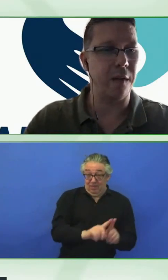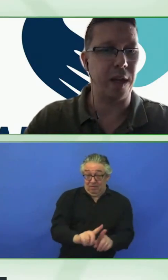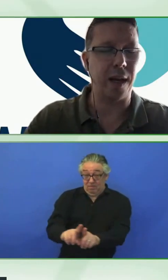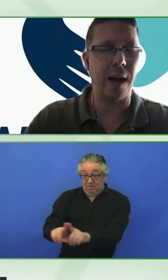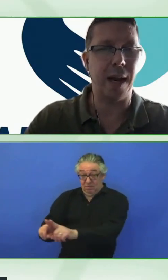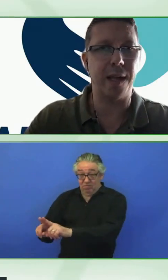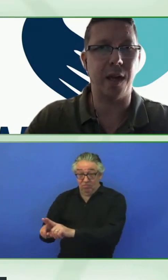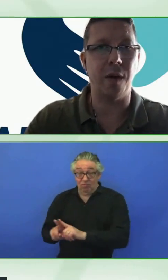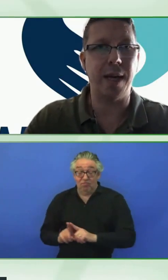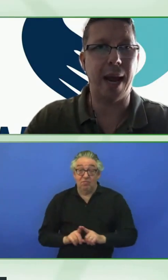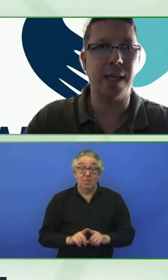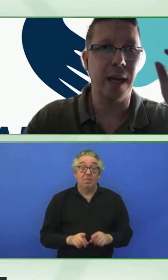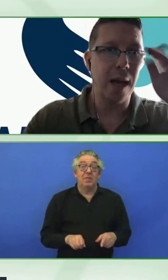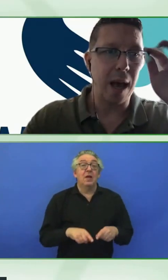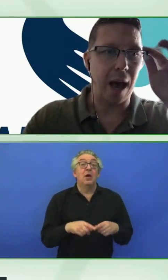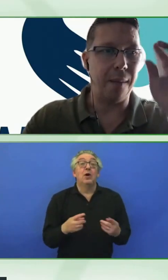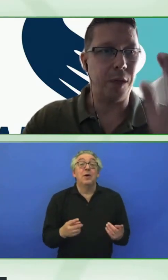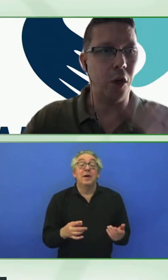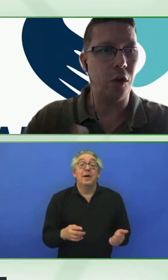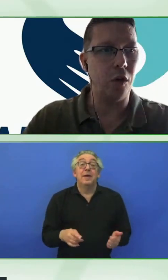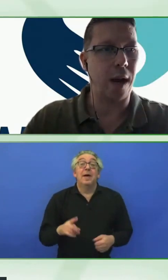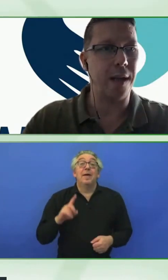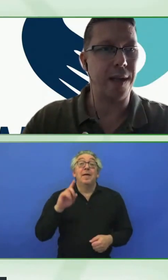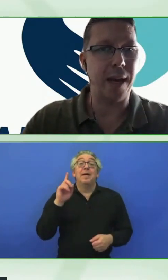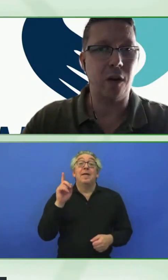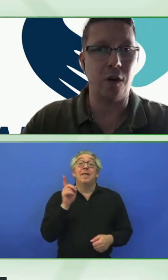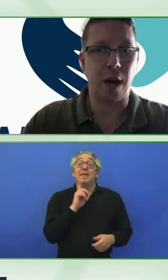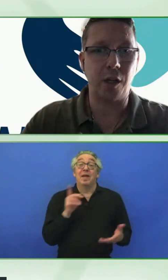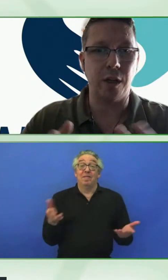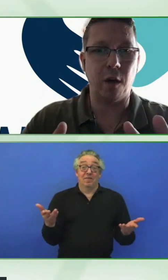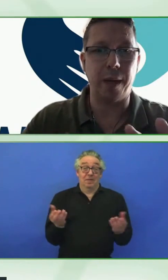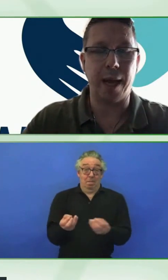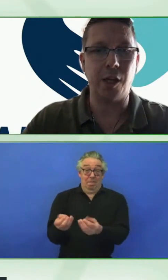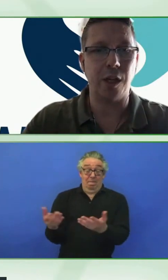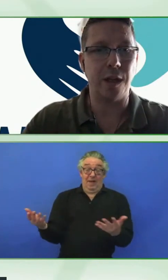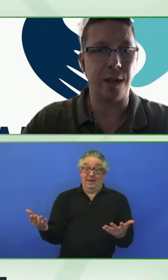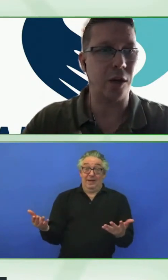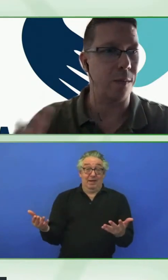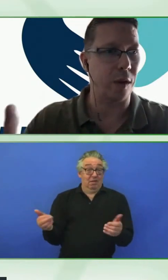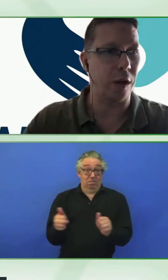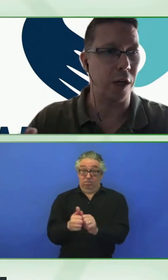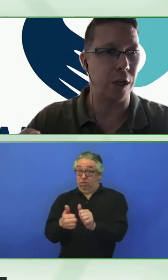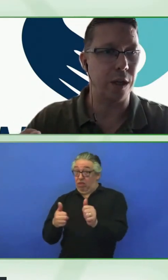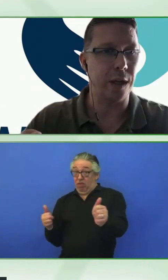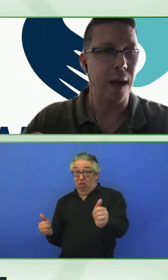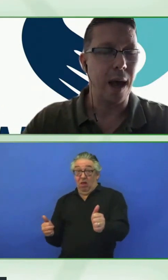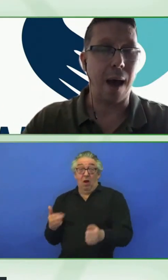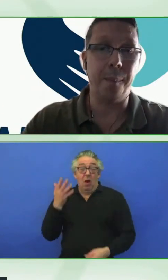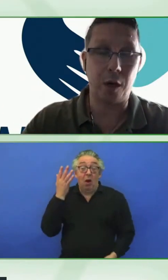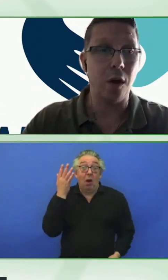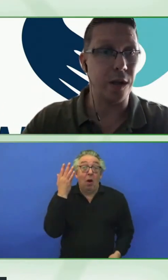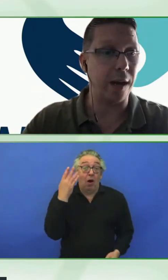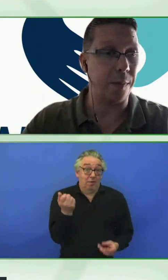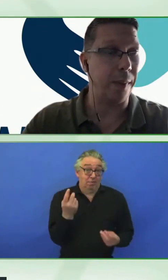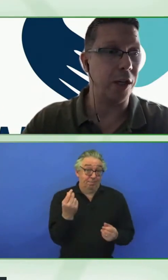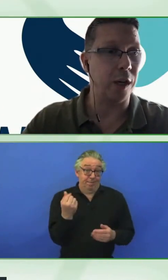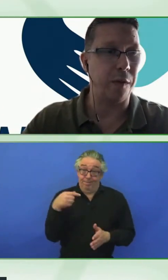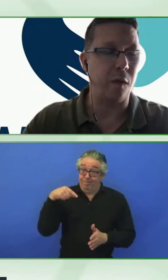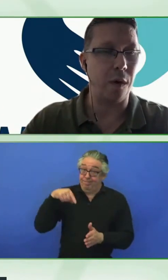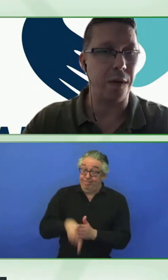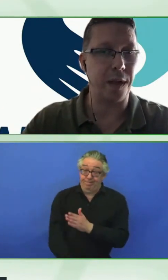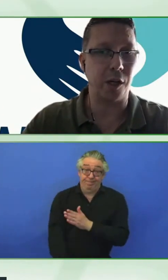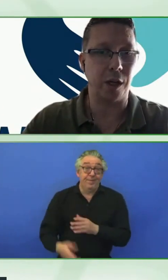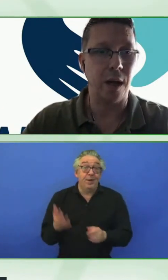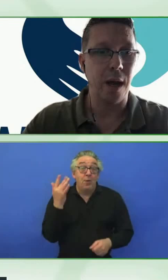find themselves in unnecessary debt due to not understanding contractual obligations and terms and conditions. Because, and it's been